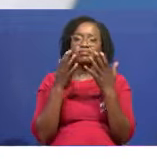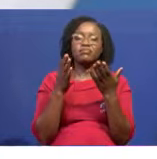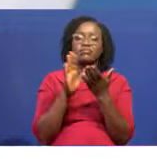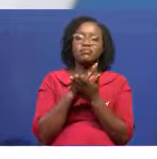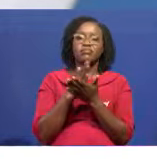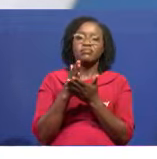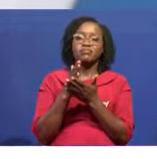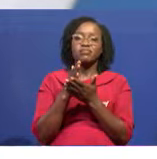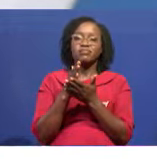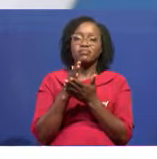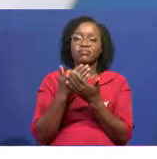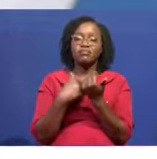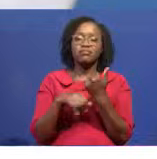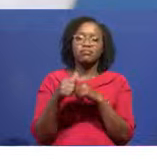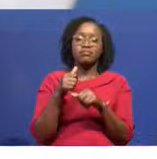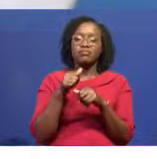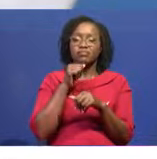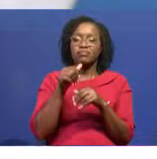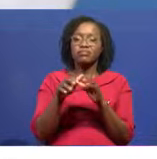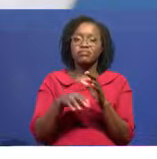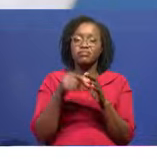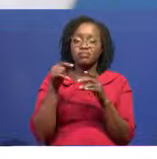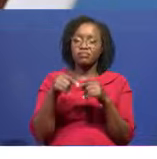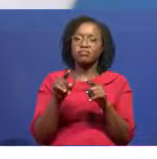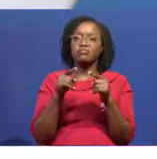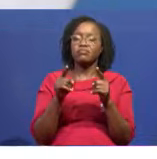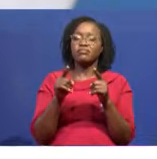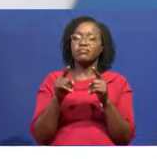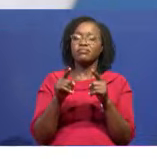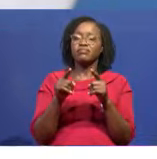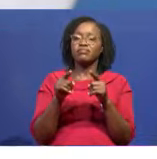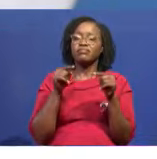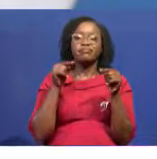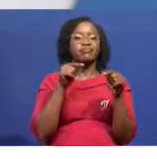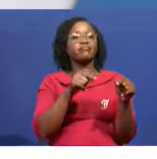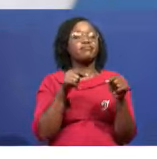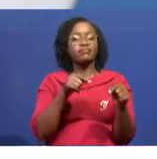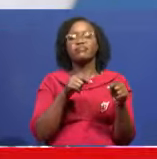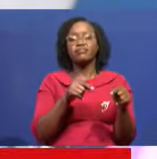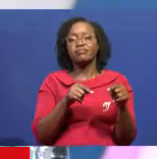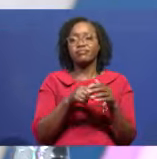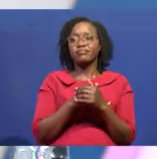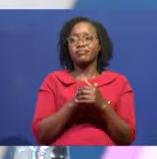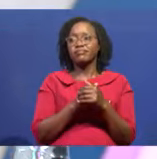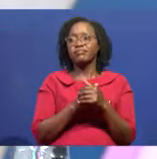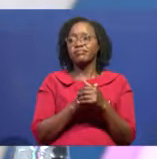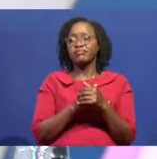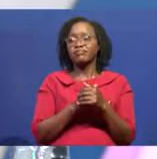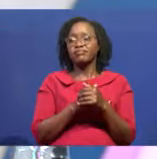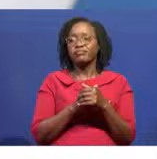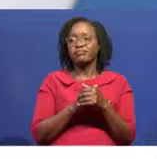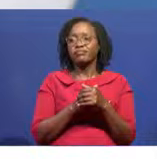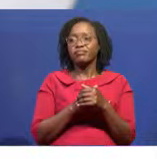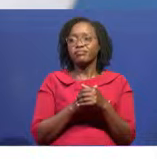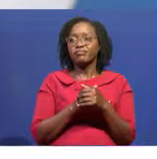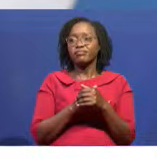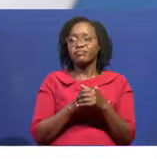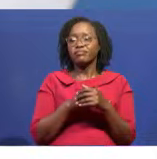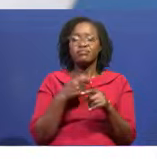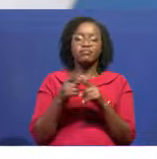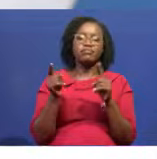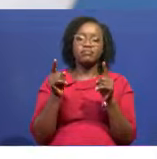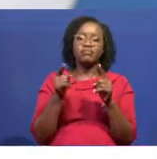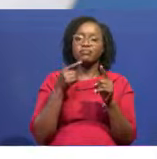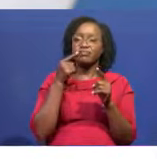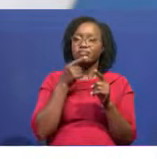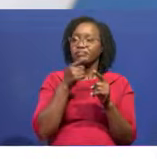information proactively, so that you don't find yourselves always on the receiving end. And I do not want to mention one of the institutions, but I would tell